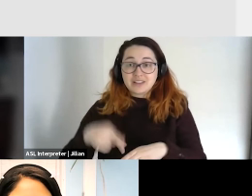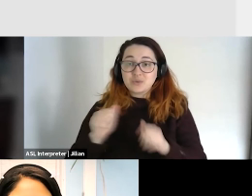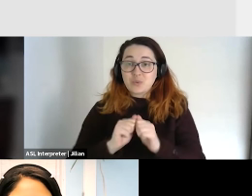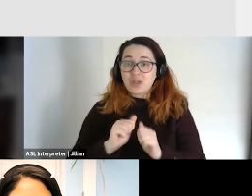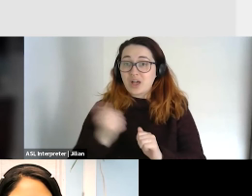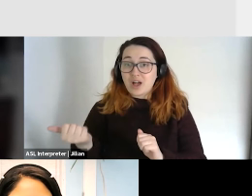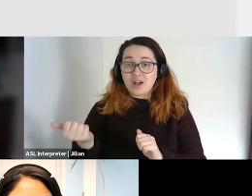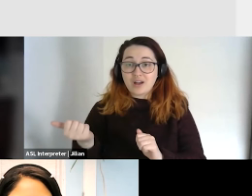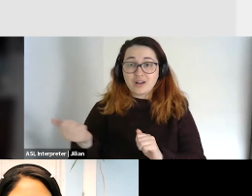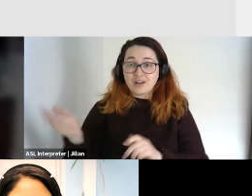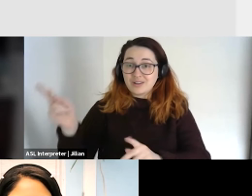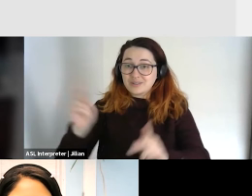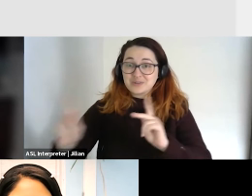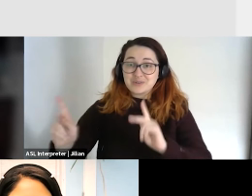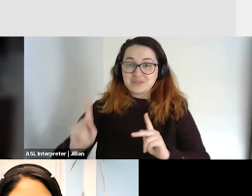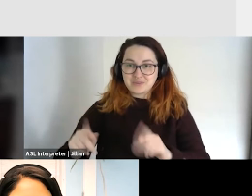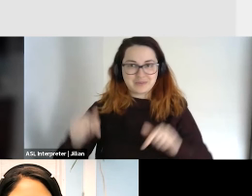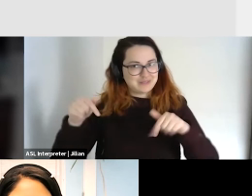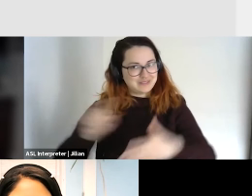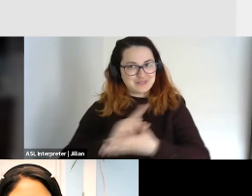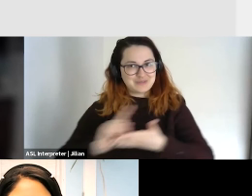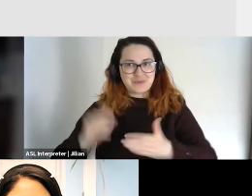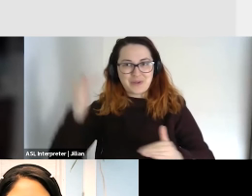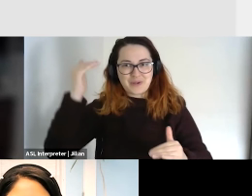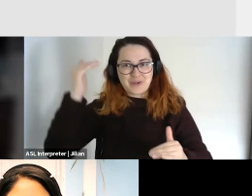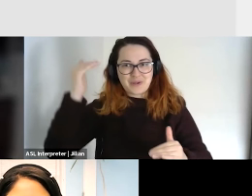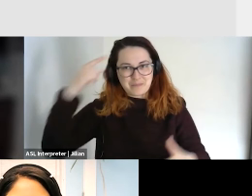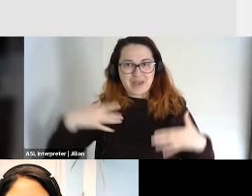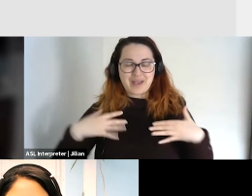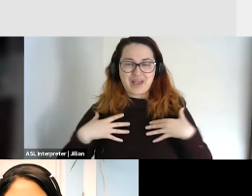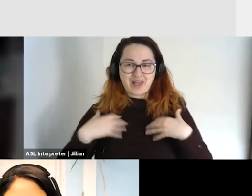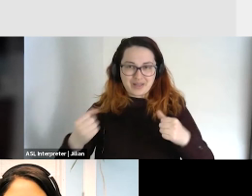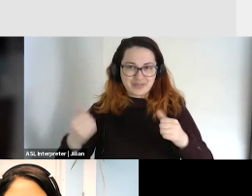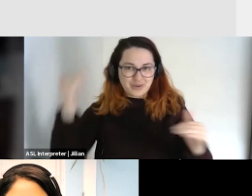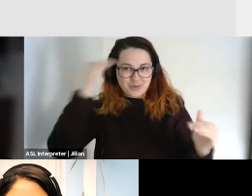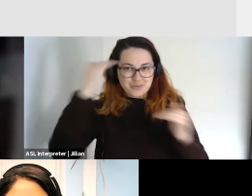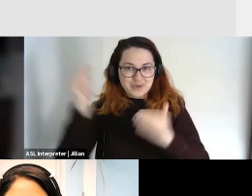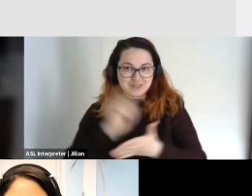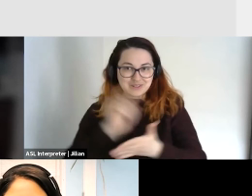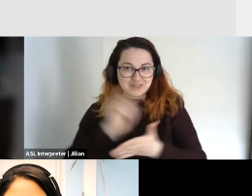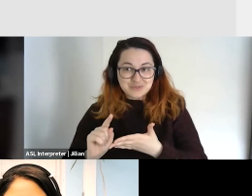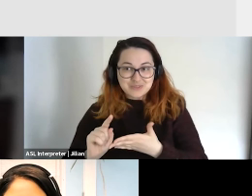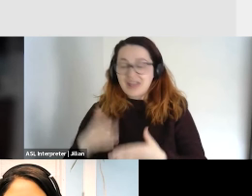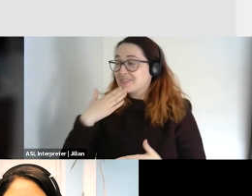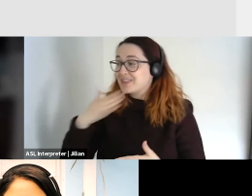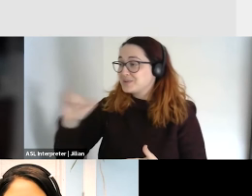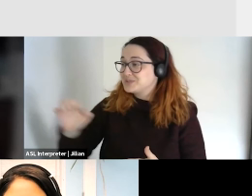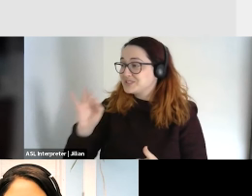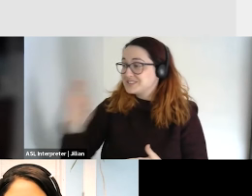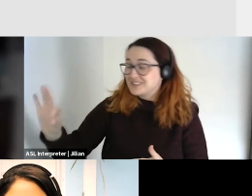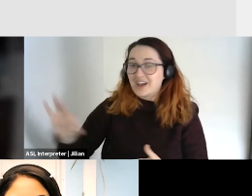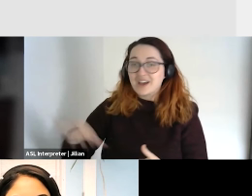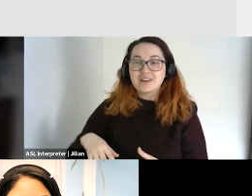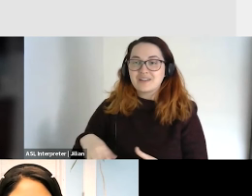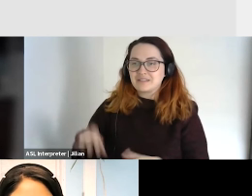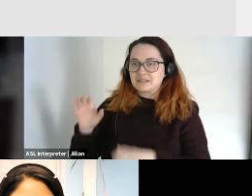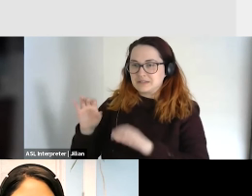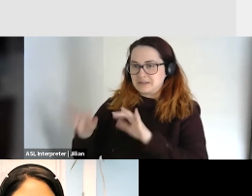Mental Health Week. Thank you. Jeff put that into the chat. We've got a couple other pieces. We've got emotional regulation